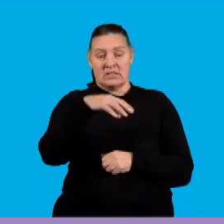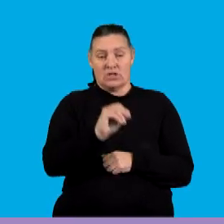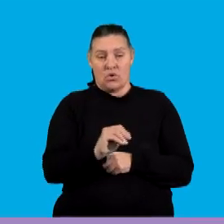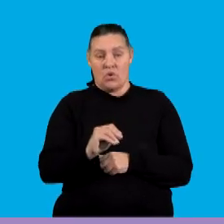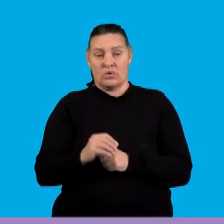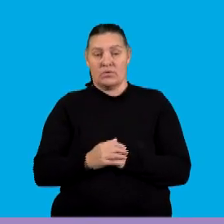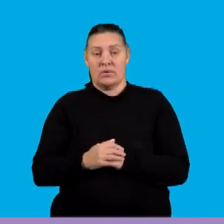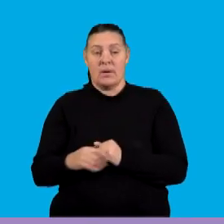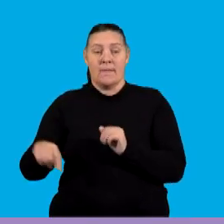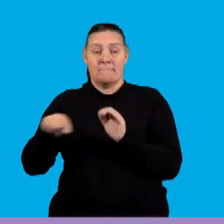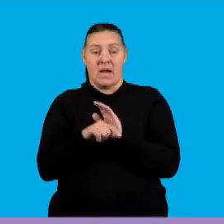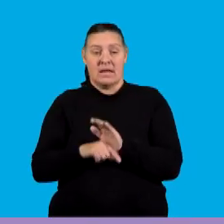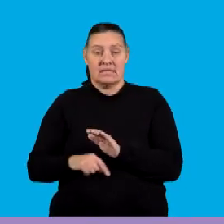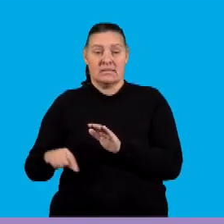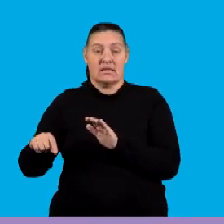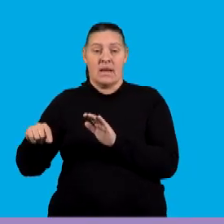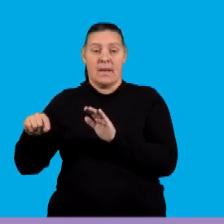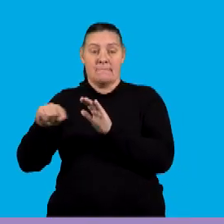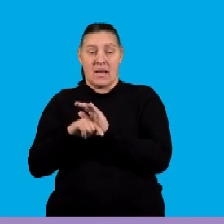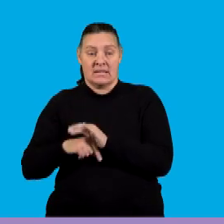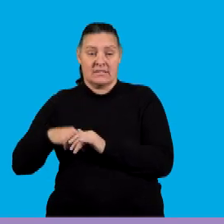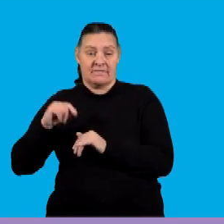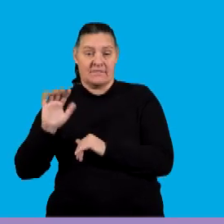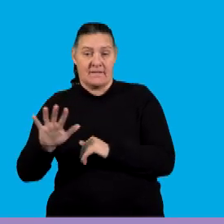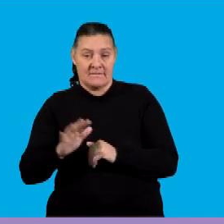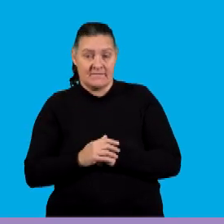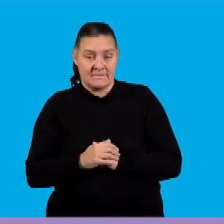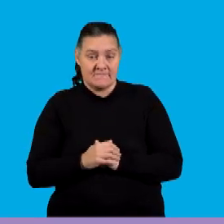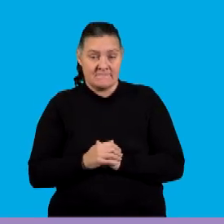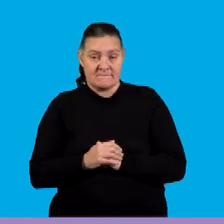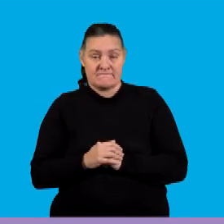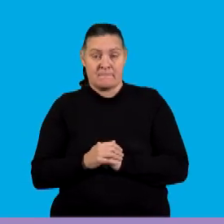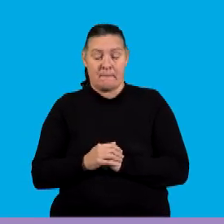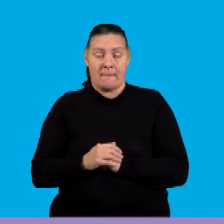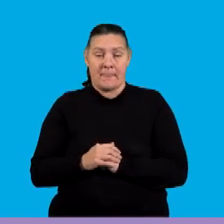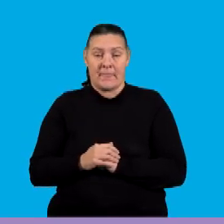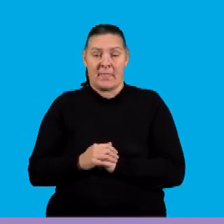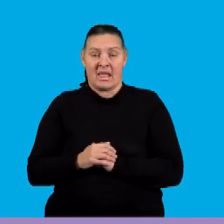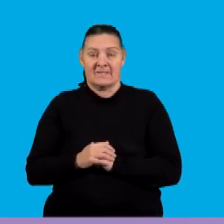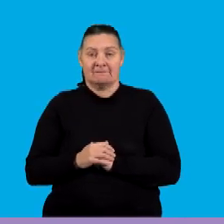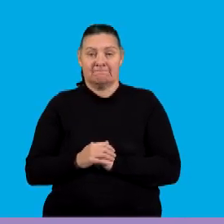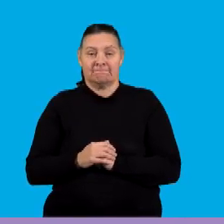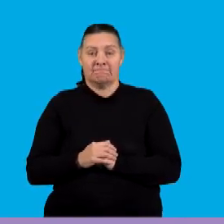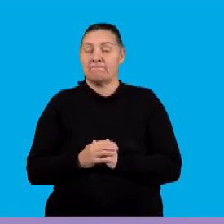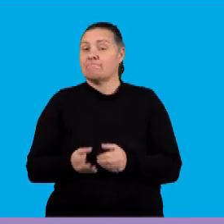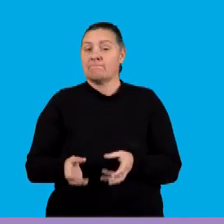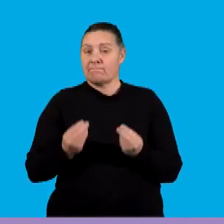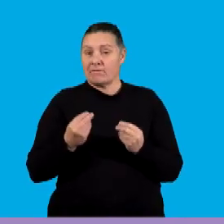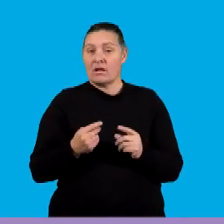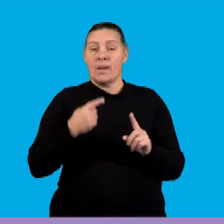there's 0 minus our -5. So 2 minus -2, that is